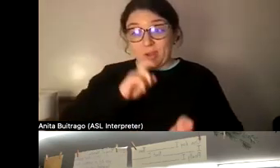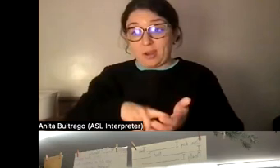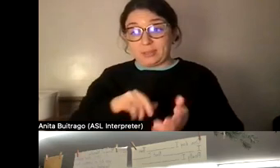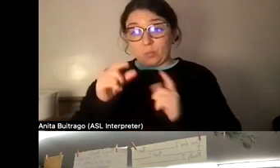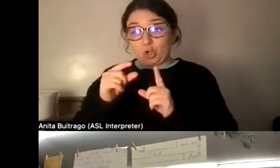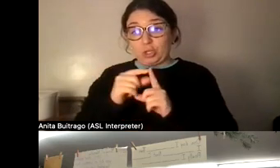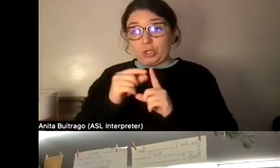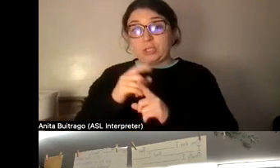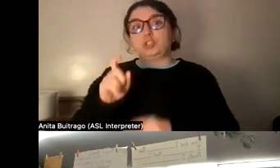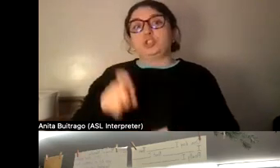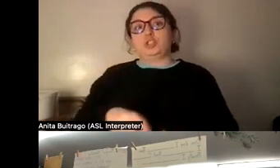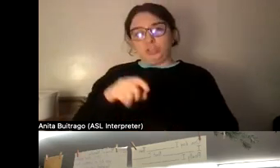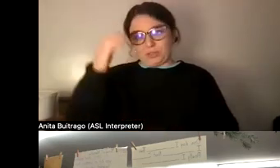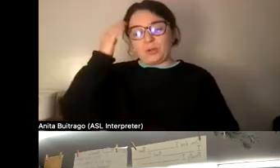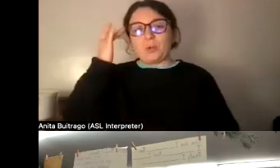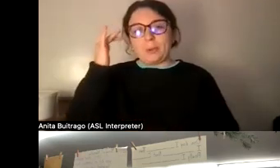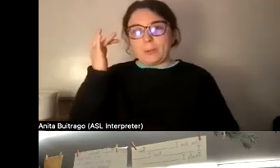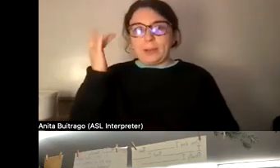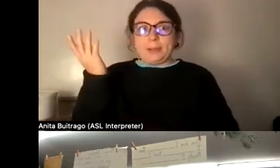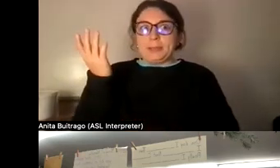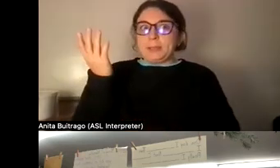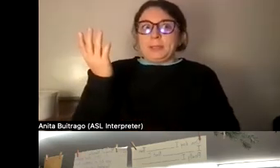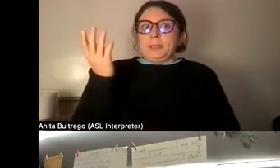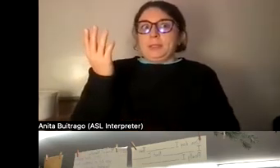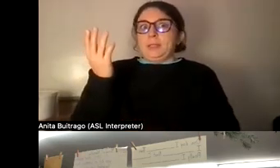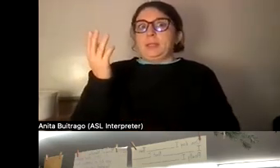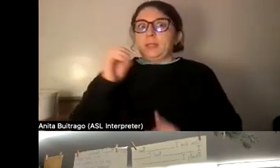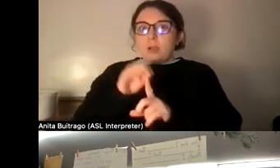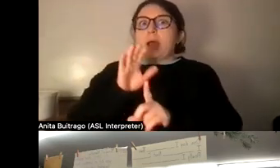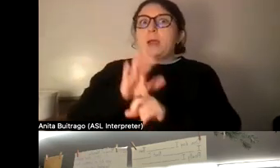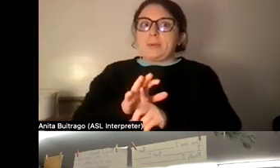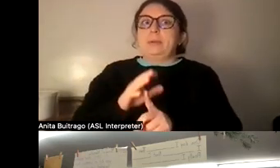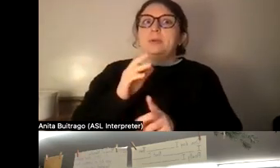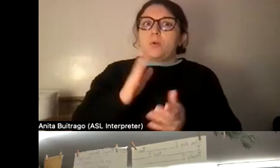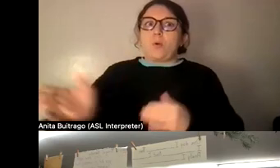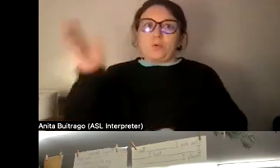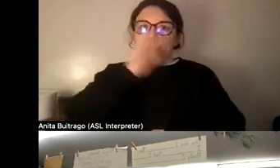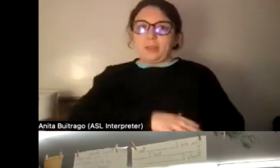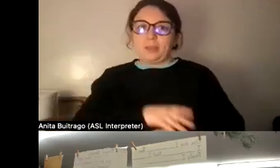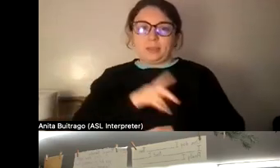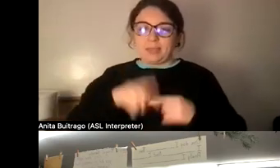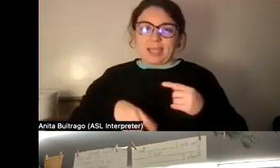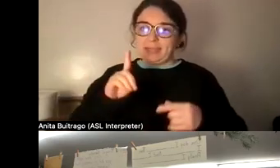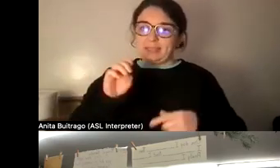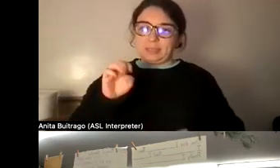should know, because they're around them all day long if they're not able to decode them.